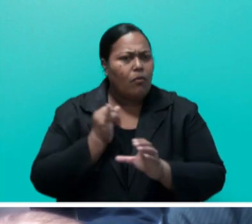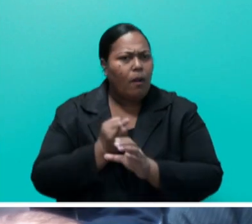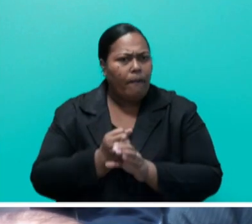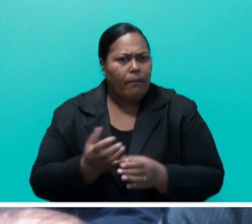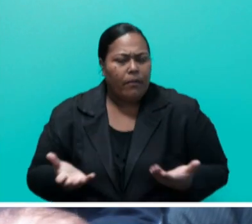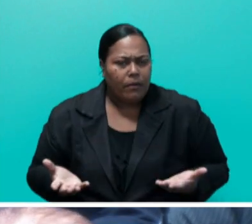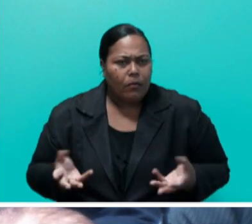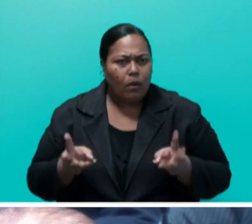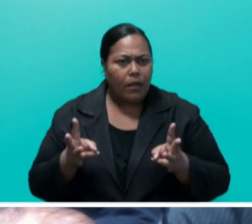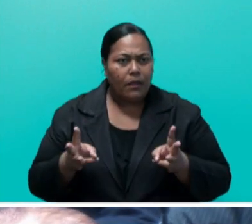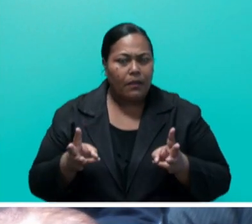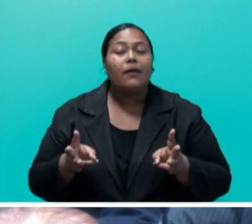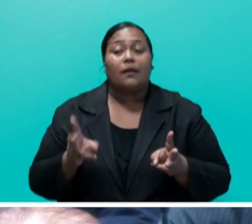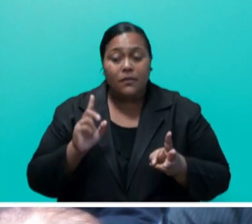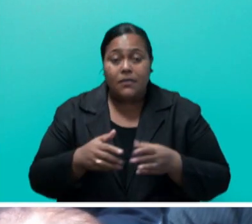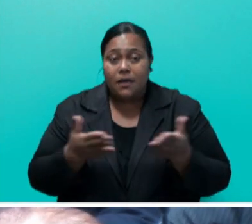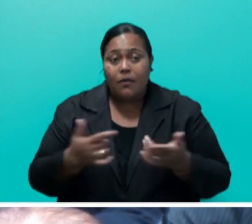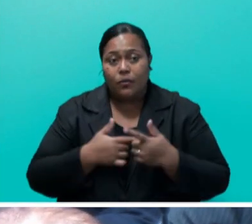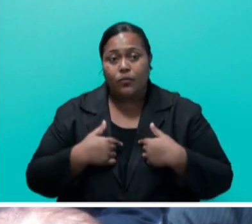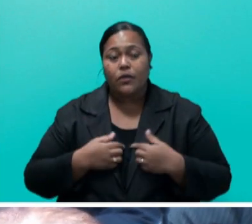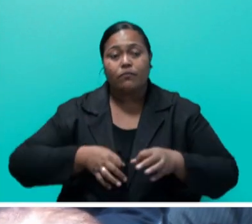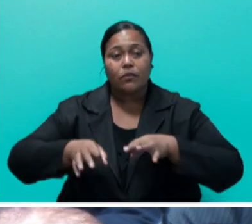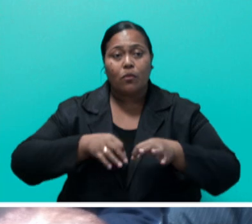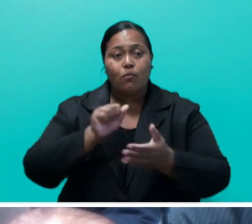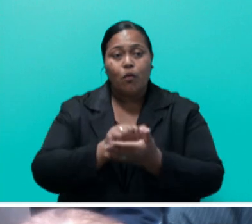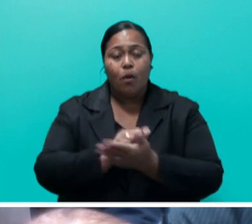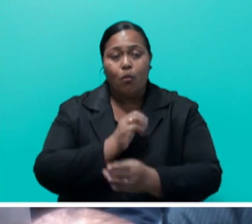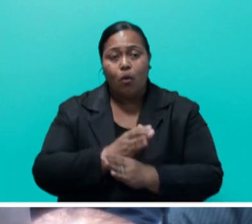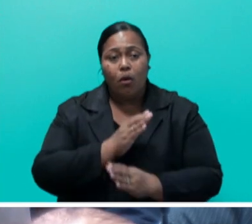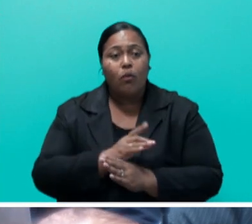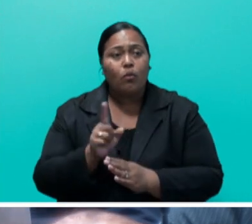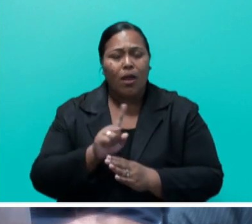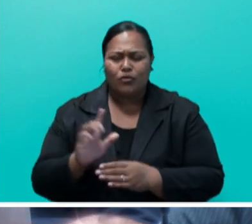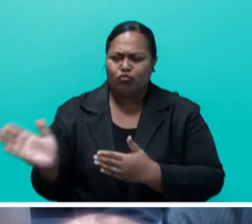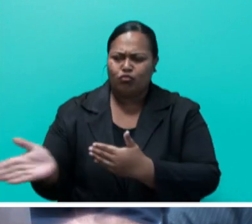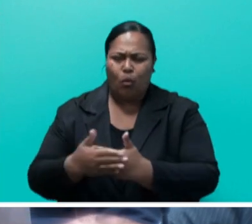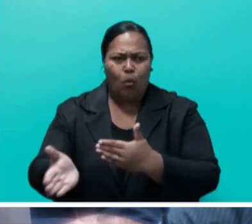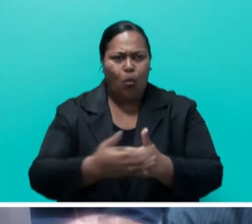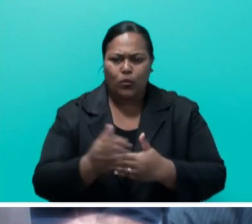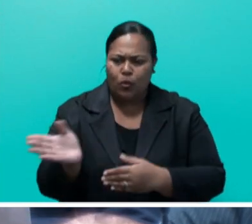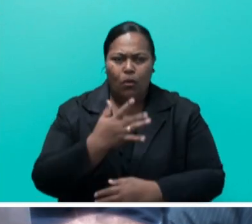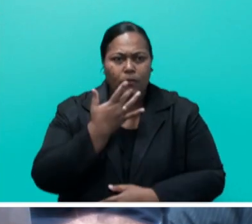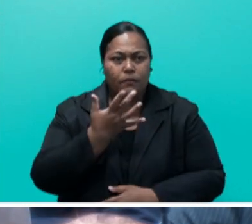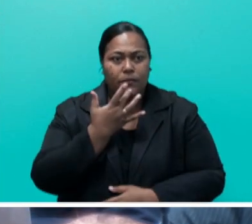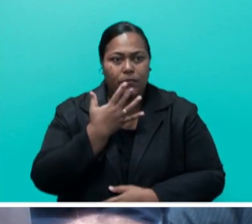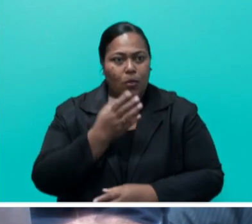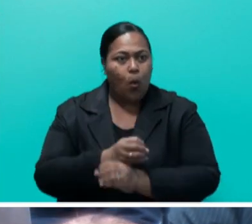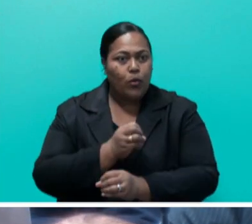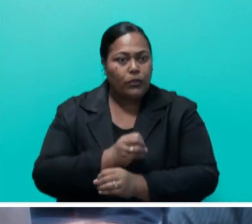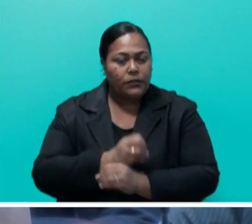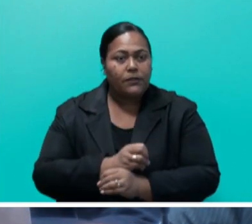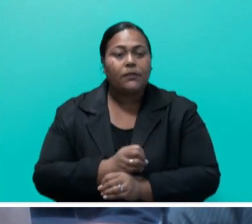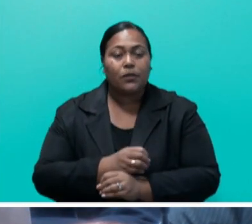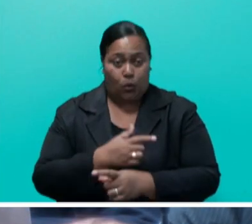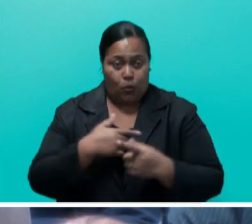this, we have intensified our efforts to identify and shut down these fraudulent operations. We are working closely